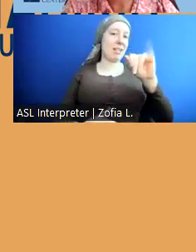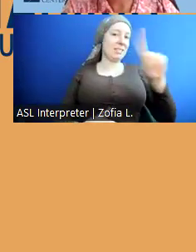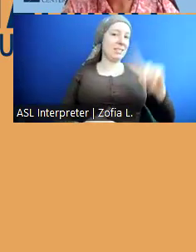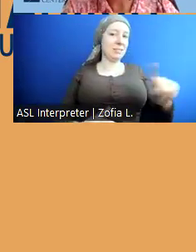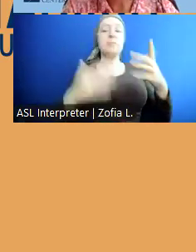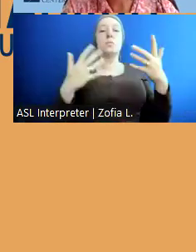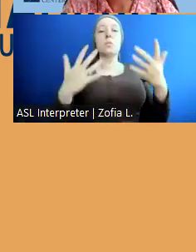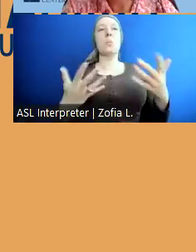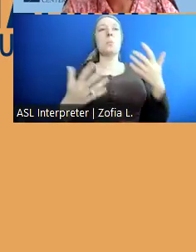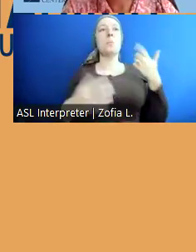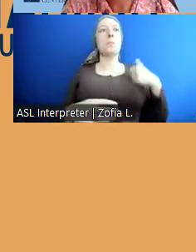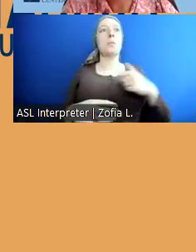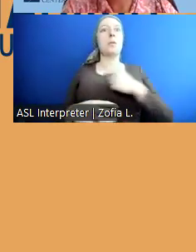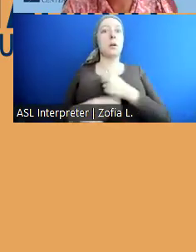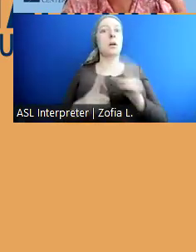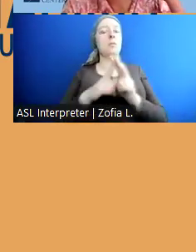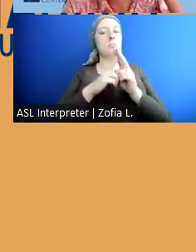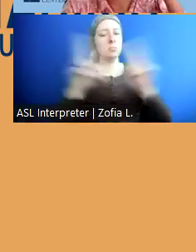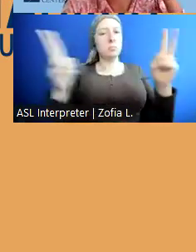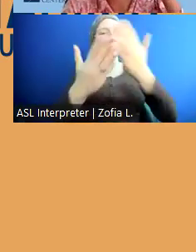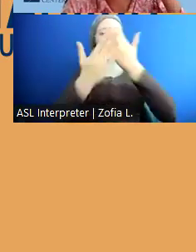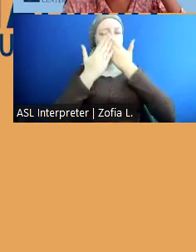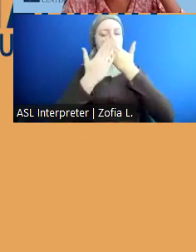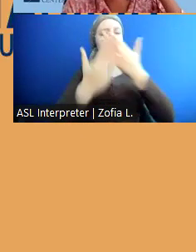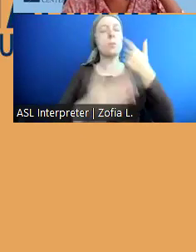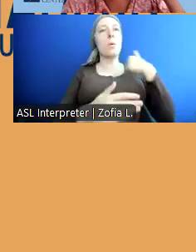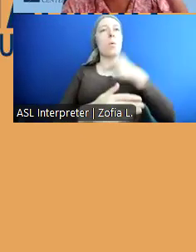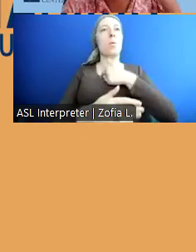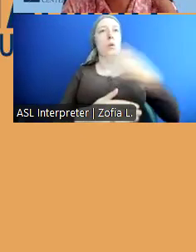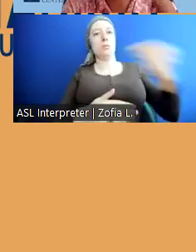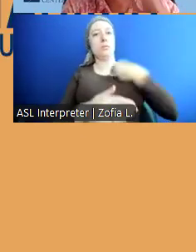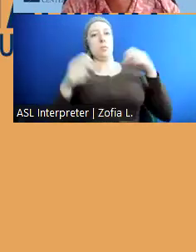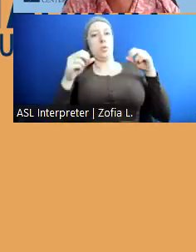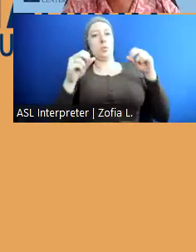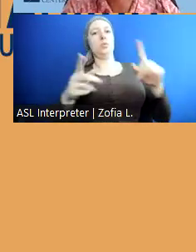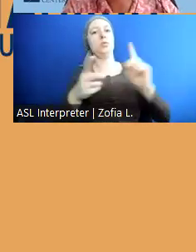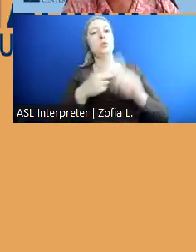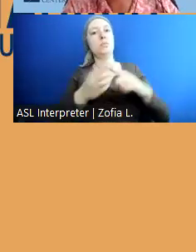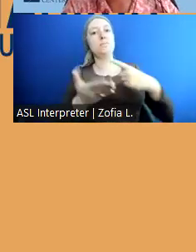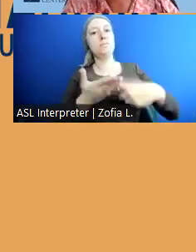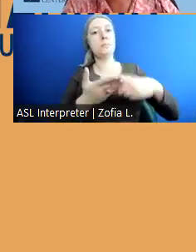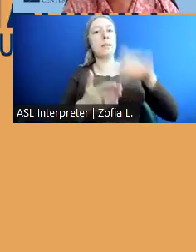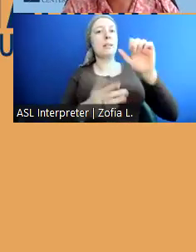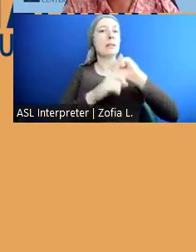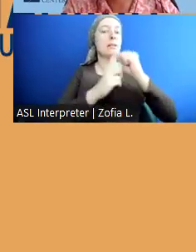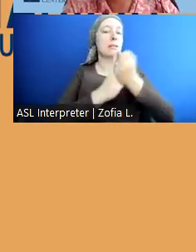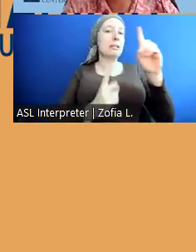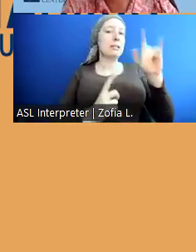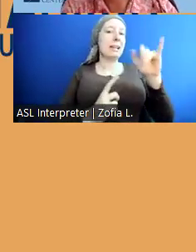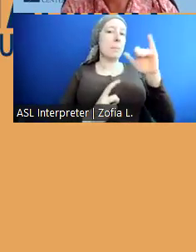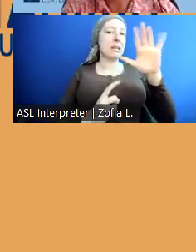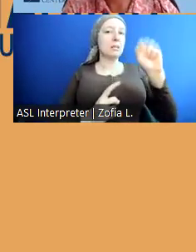So we are extremely thankful that we are given the opportunity to further discuss case dynamics and warning